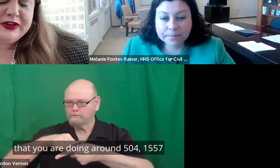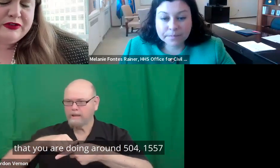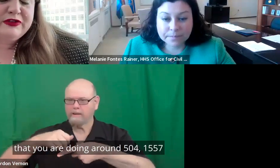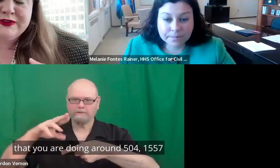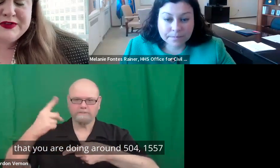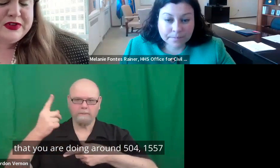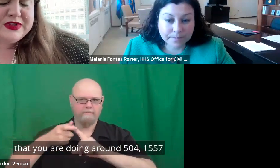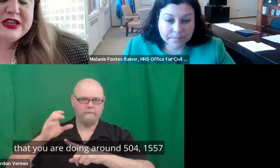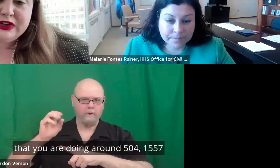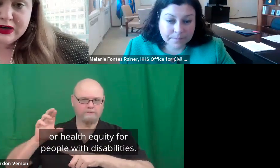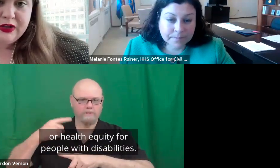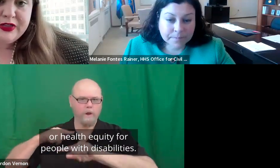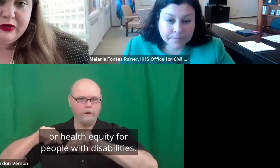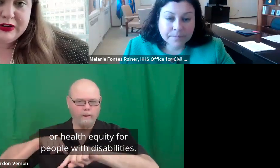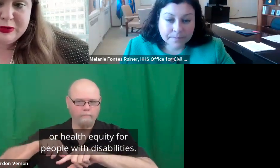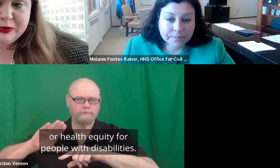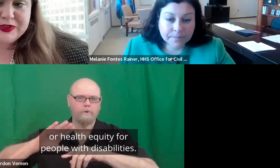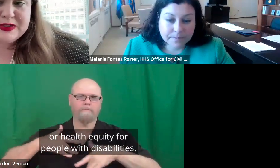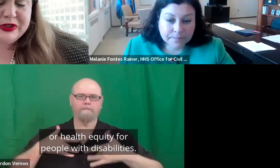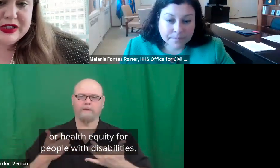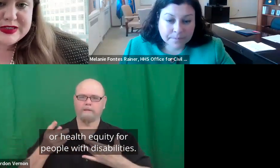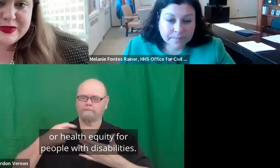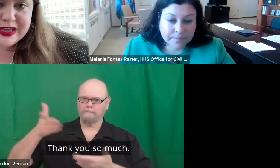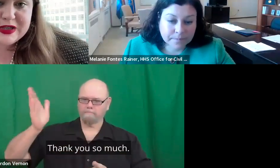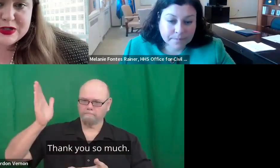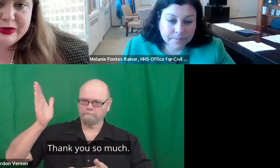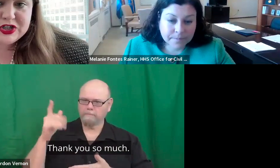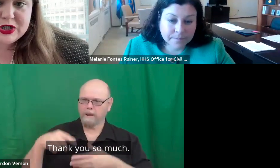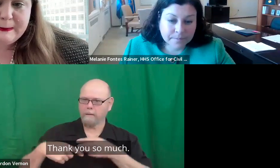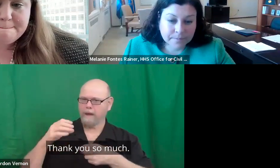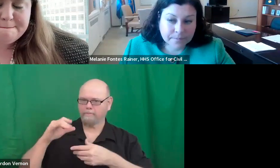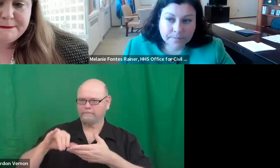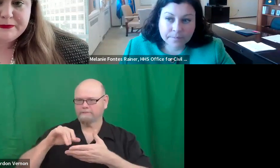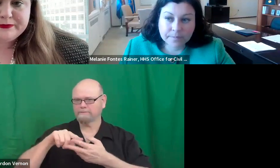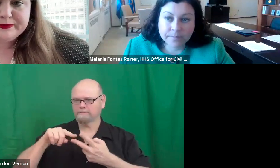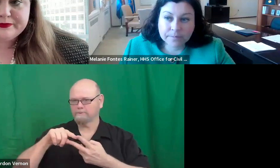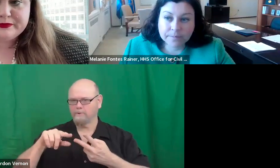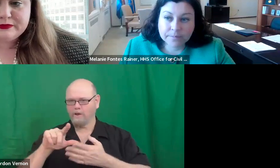504, 1557, or health equity for people with disabilities. Thank you so much.